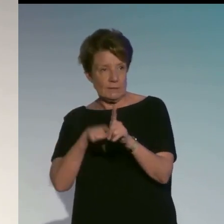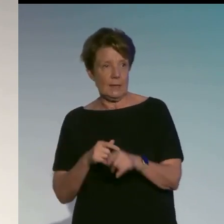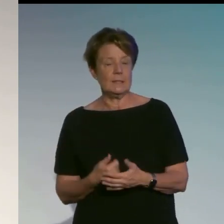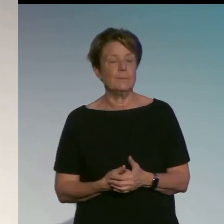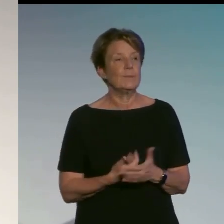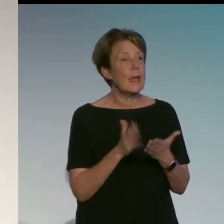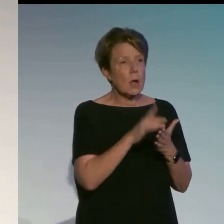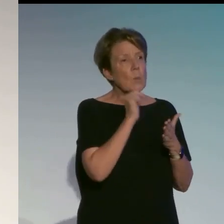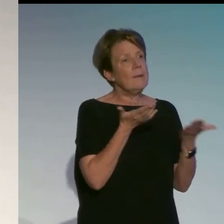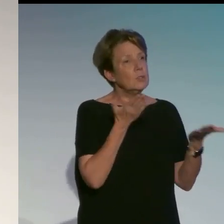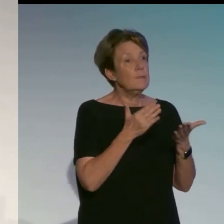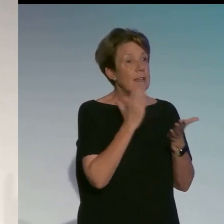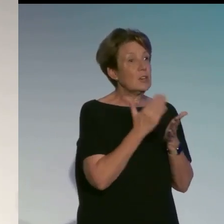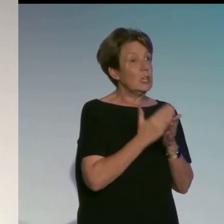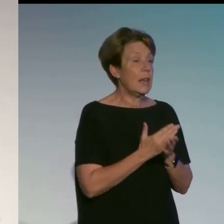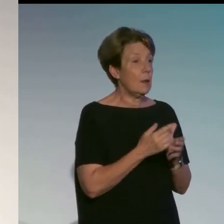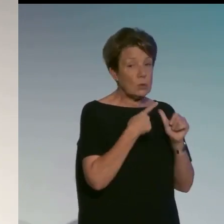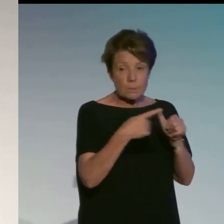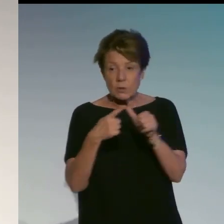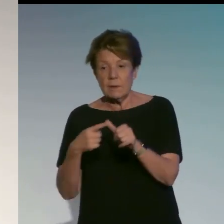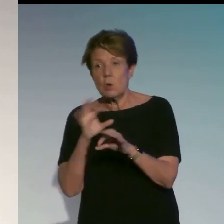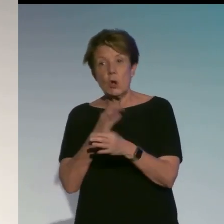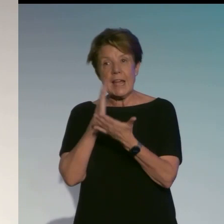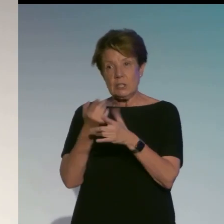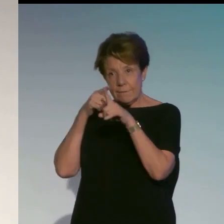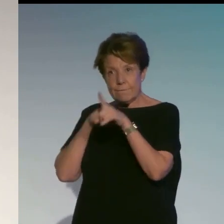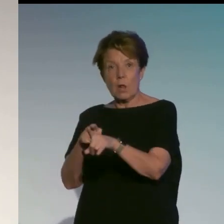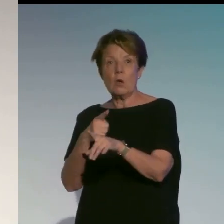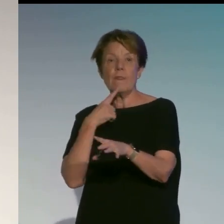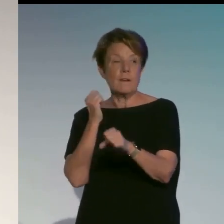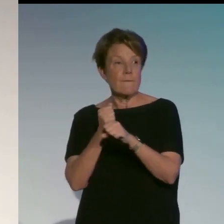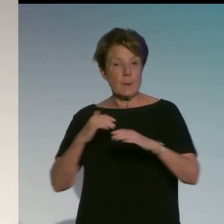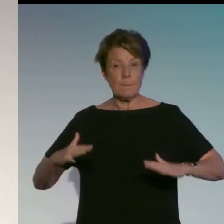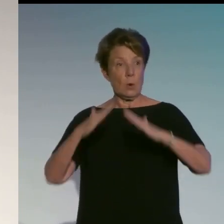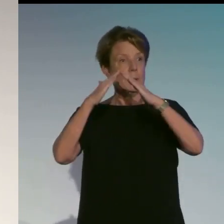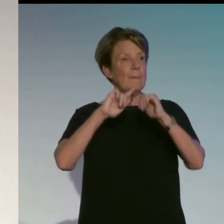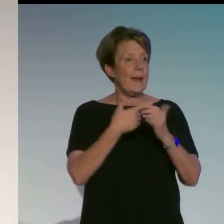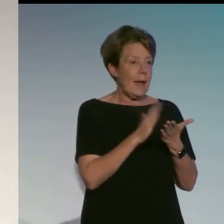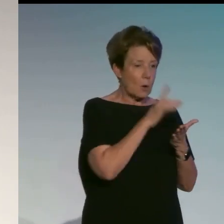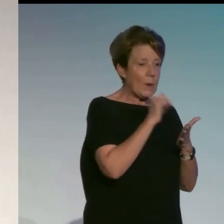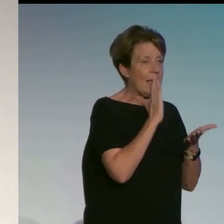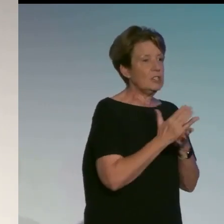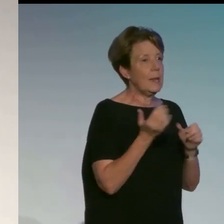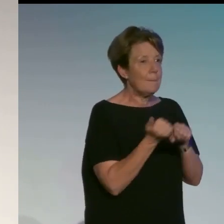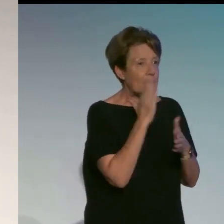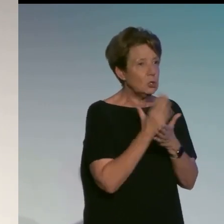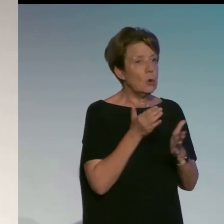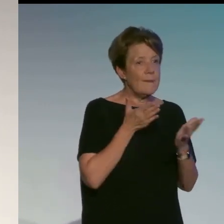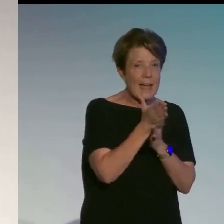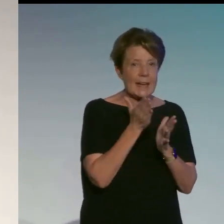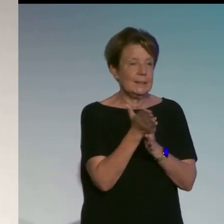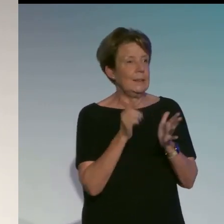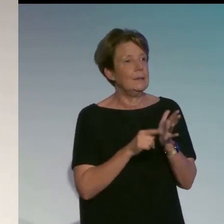have services that are responsive, that aren't centred around government bureaucracy, but rather how can we have it so that we can facilitate access to justice for